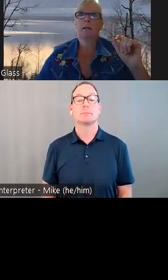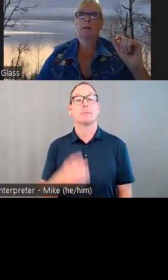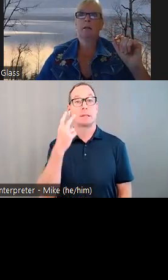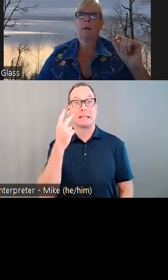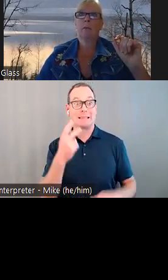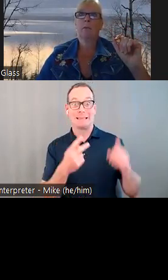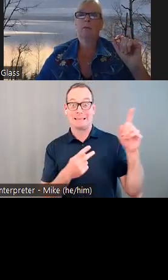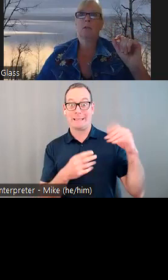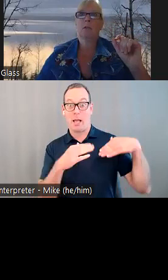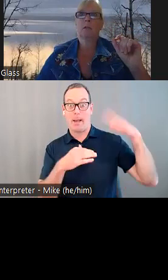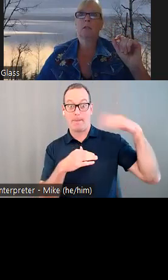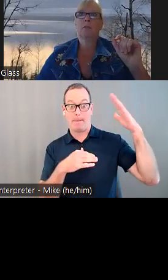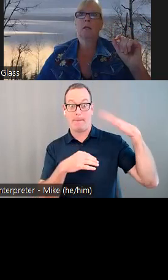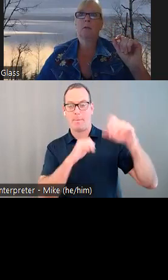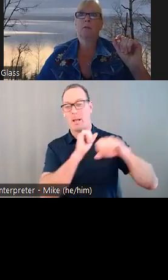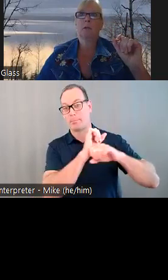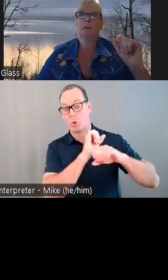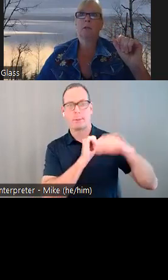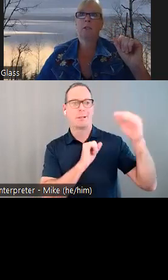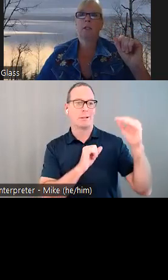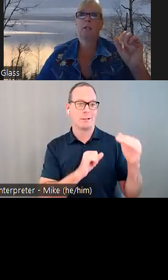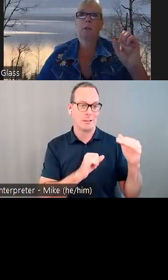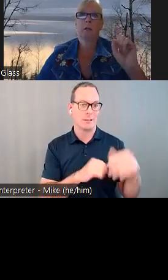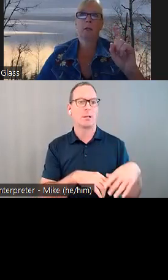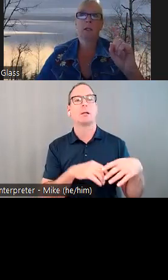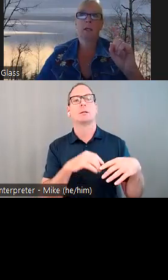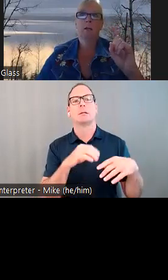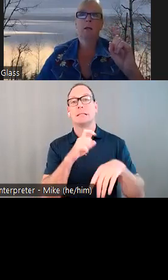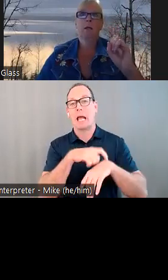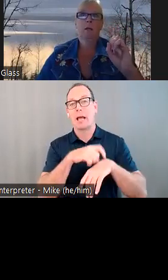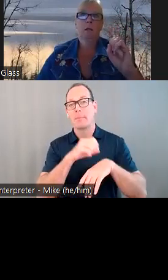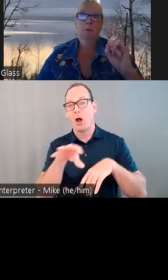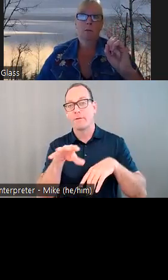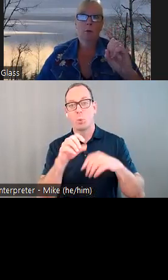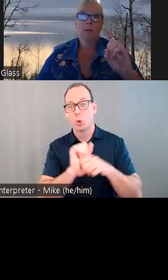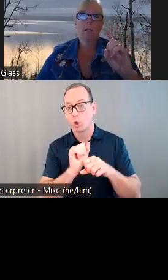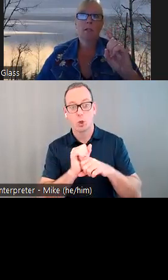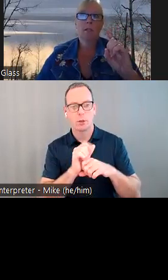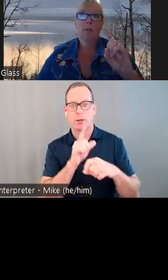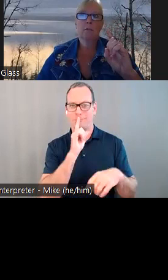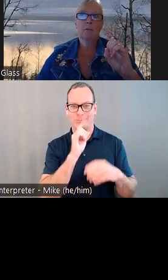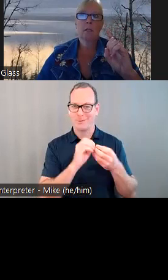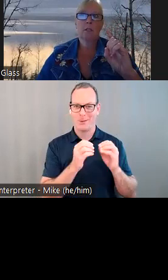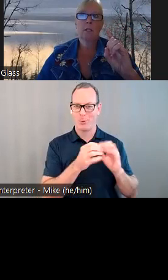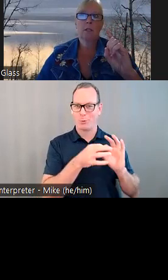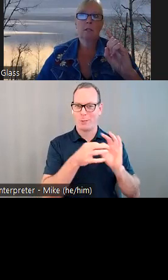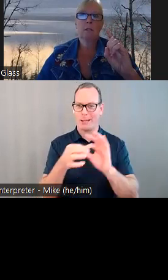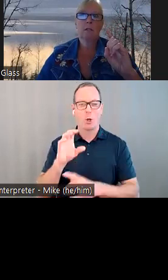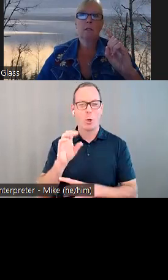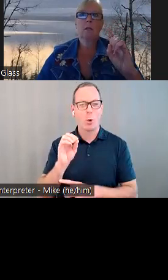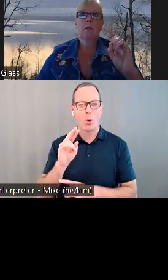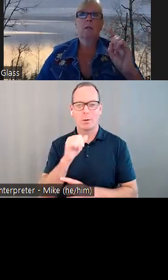beside the uppermost things for time out of work and formal education. But then we get down to more than 6 years out of formal